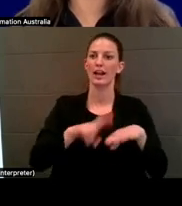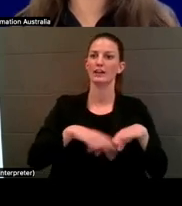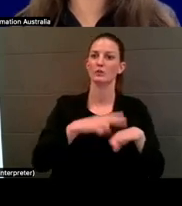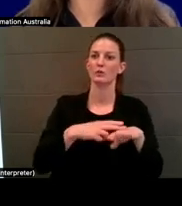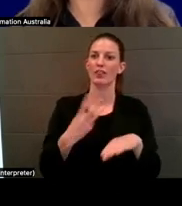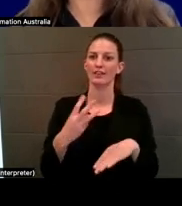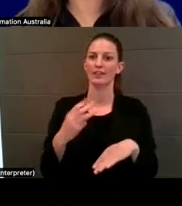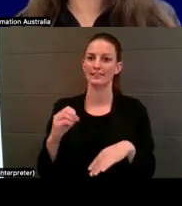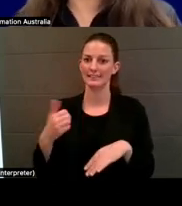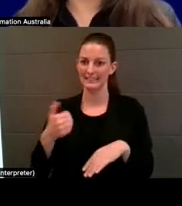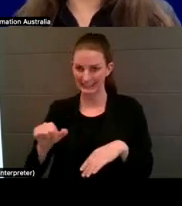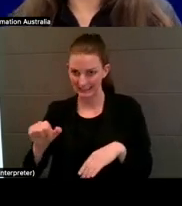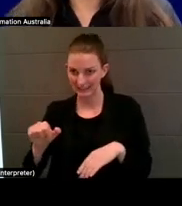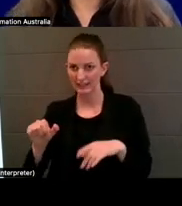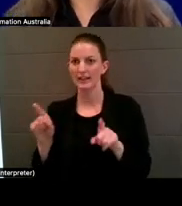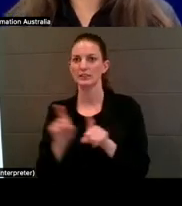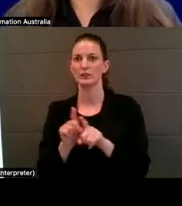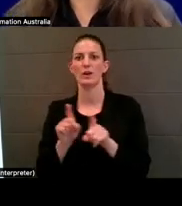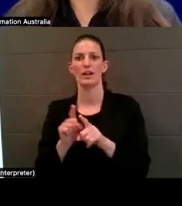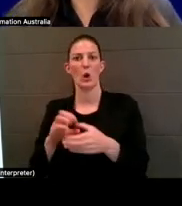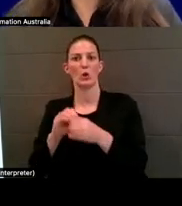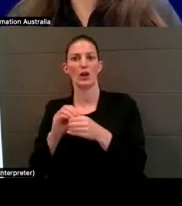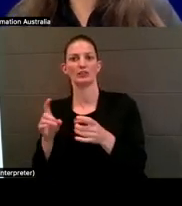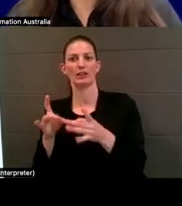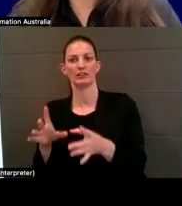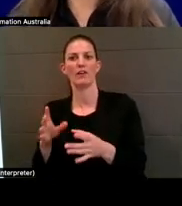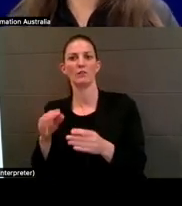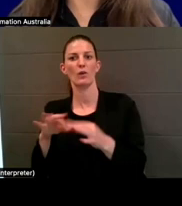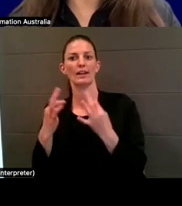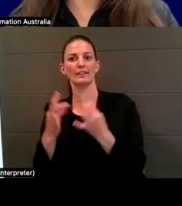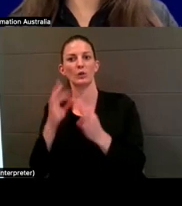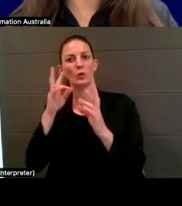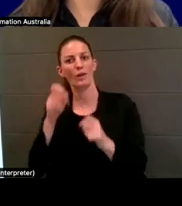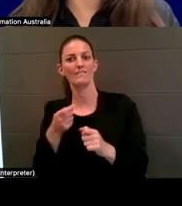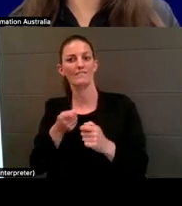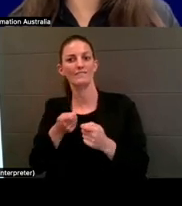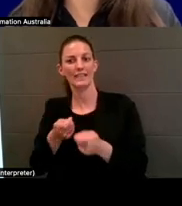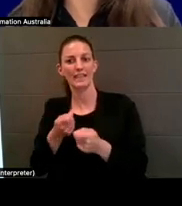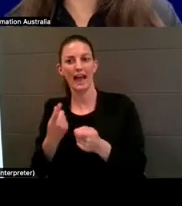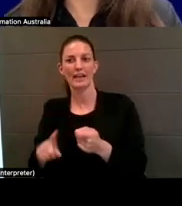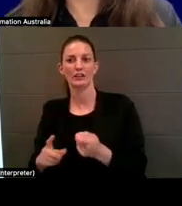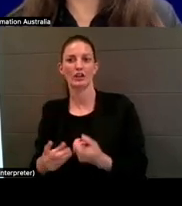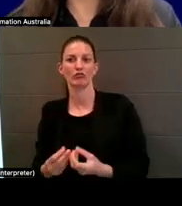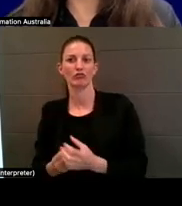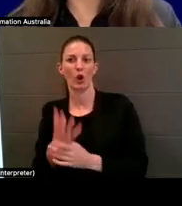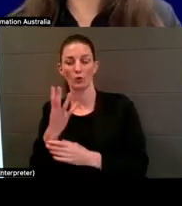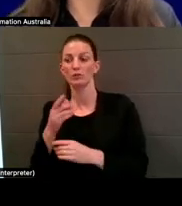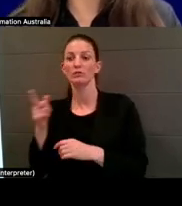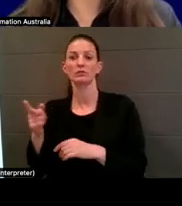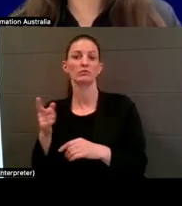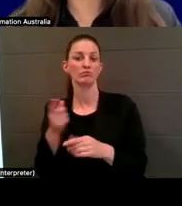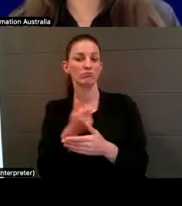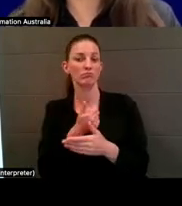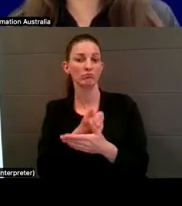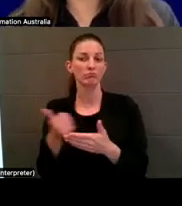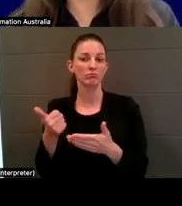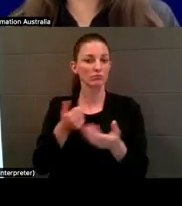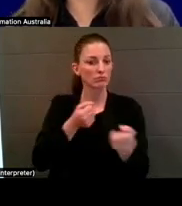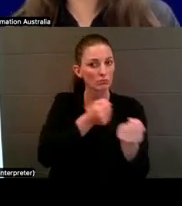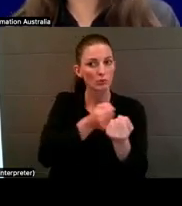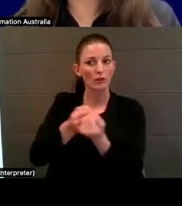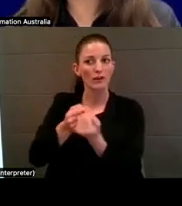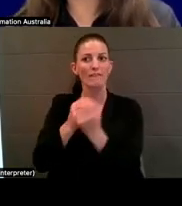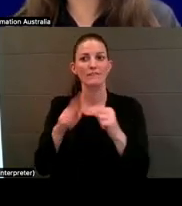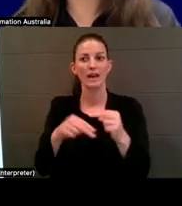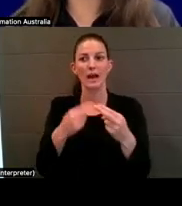and Grow. Emma has been supporting children and their families to develop their eating and drinking skills for the